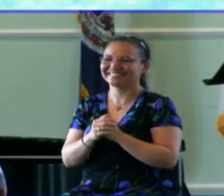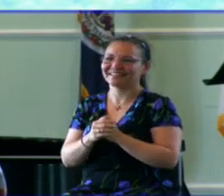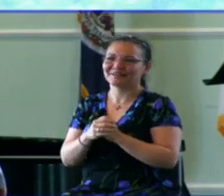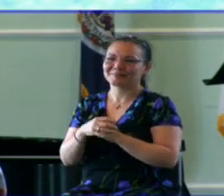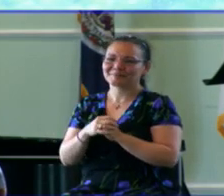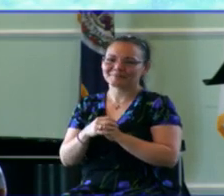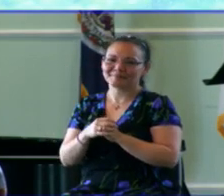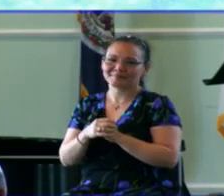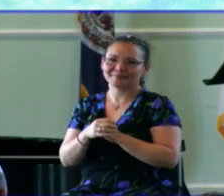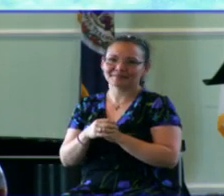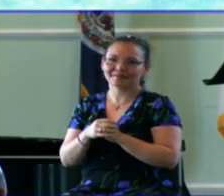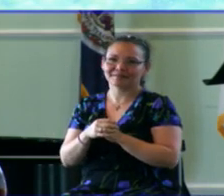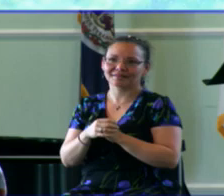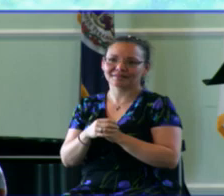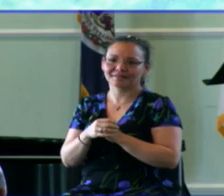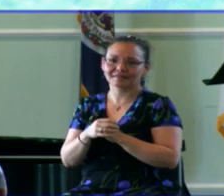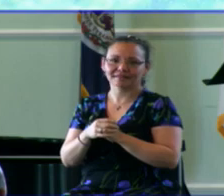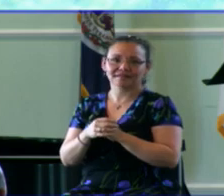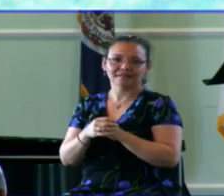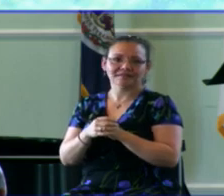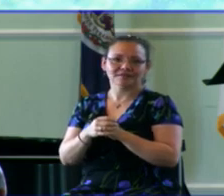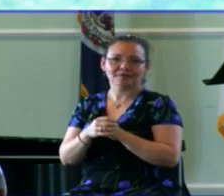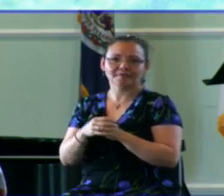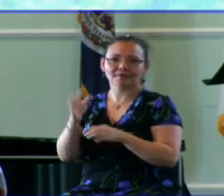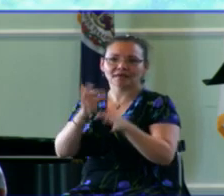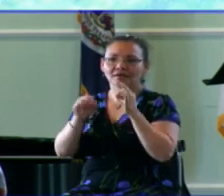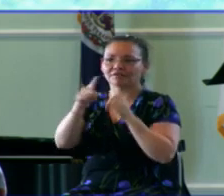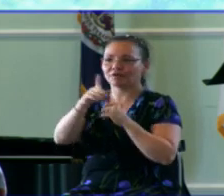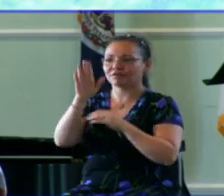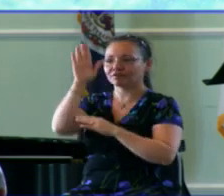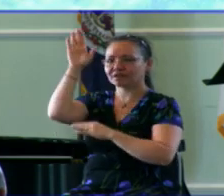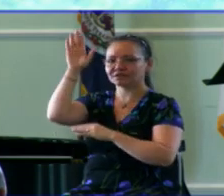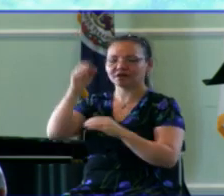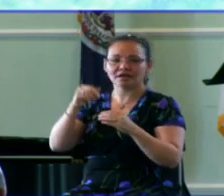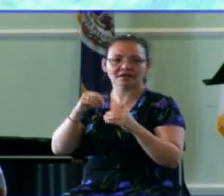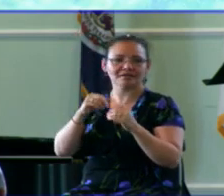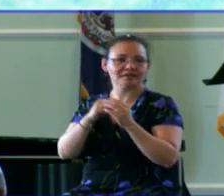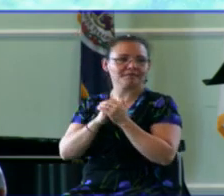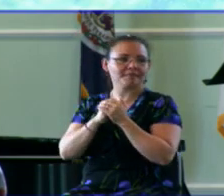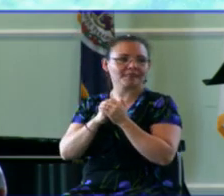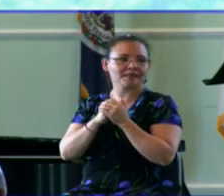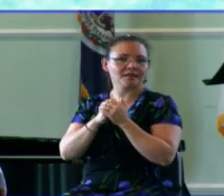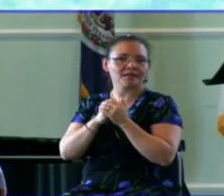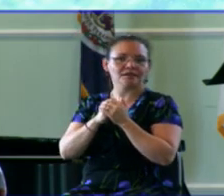So if you raise your hand already, that's fine. So